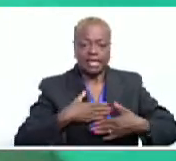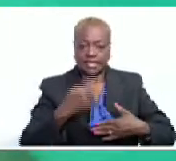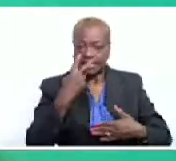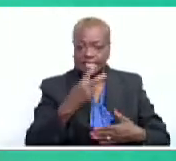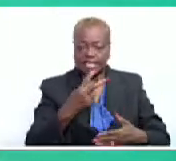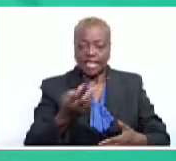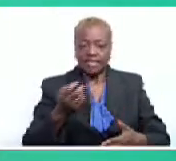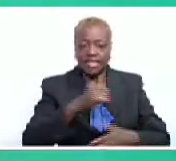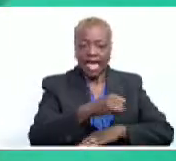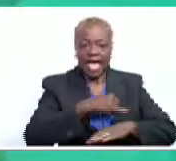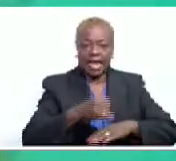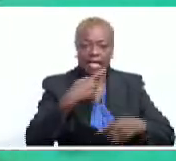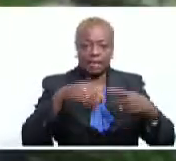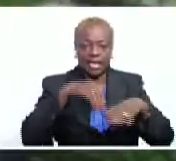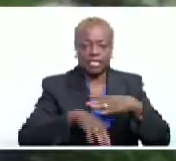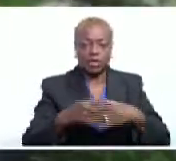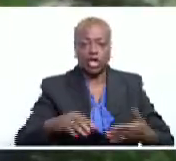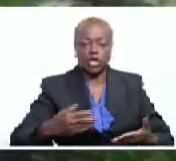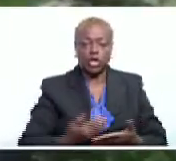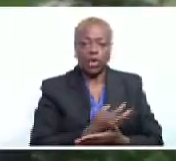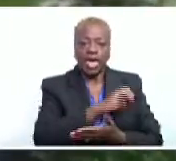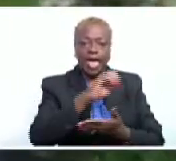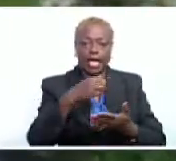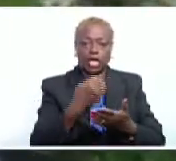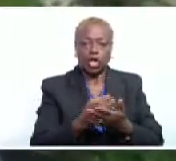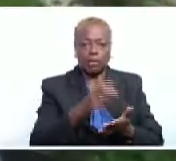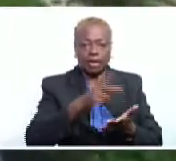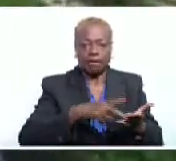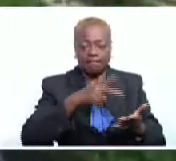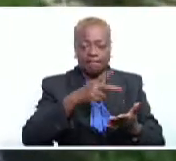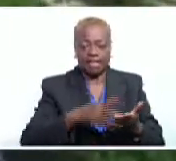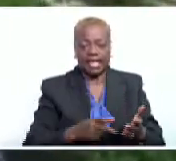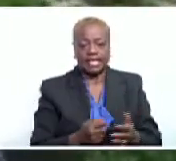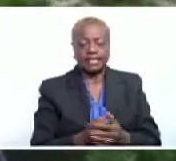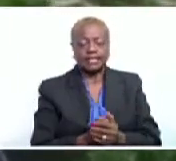economic phase. Betty Thompson Moss, ZNS Network News.